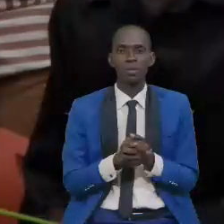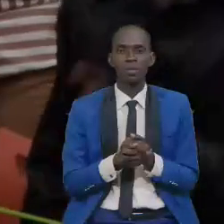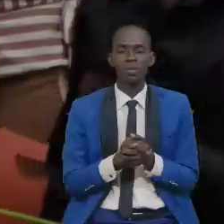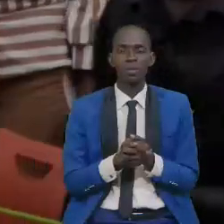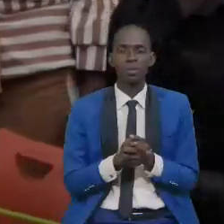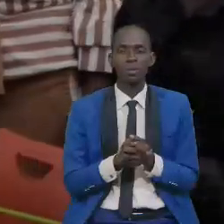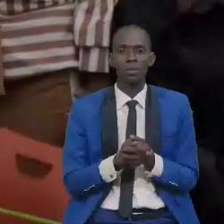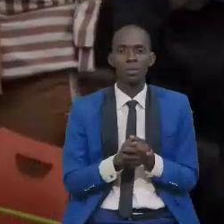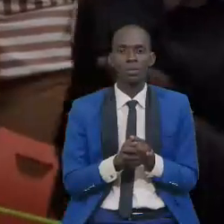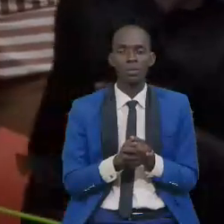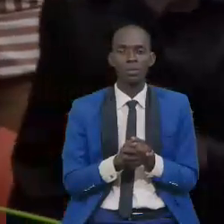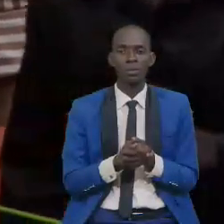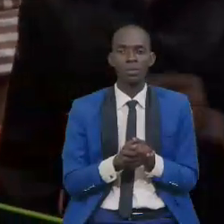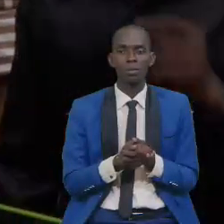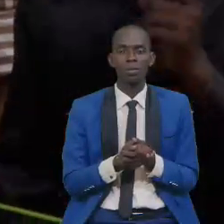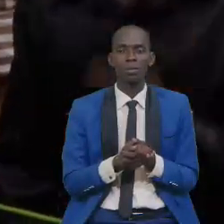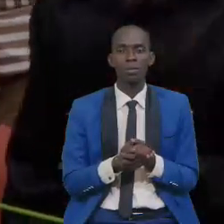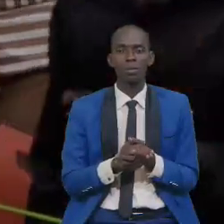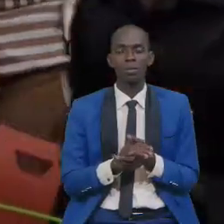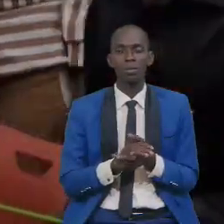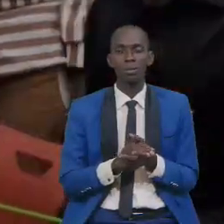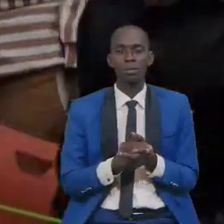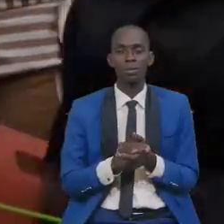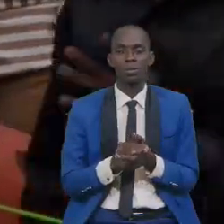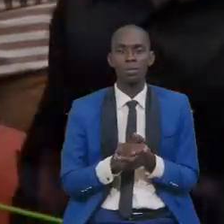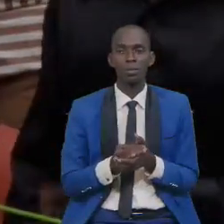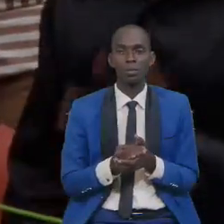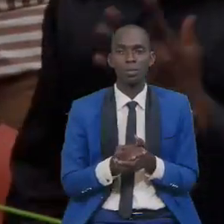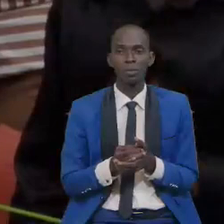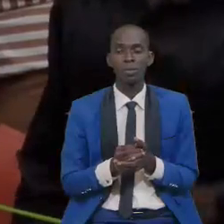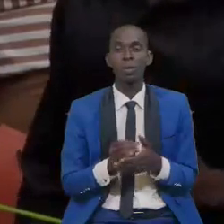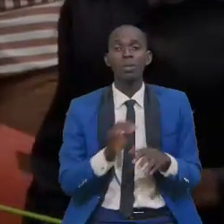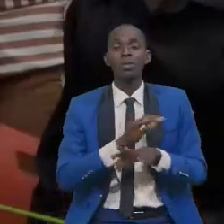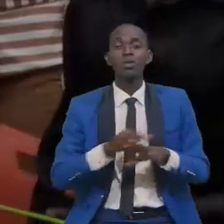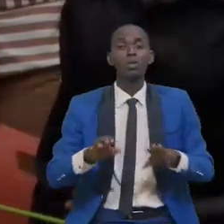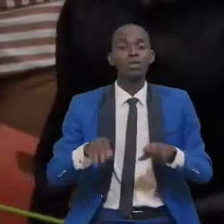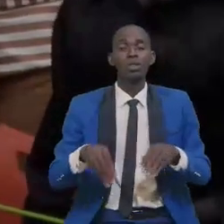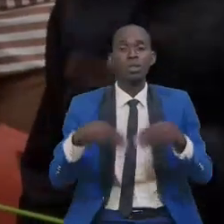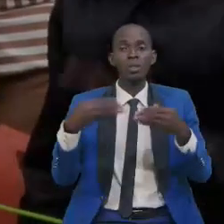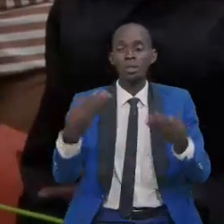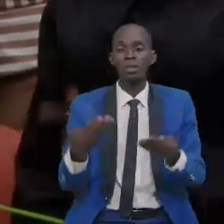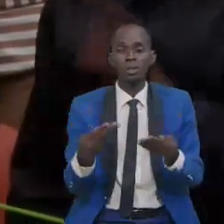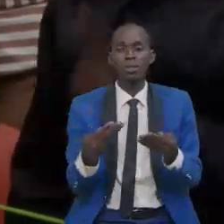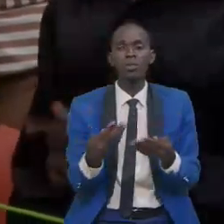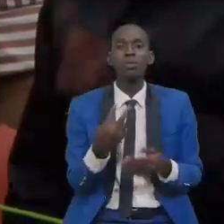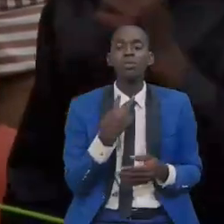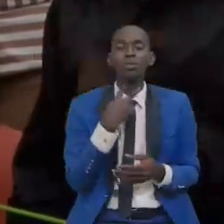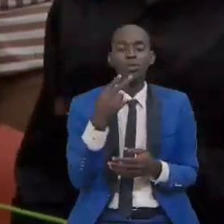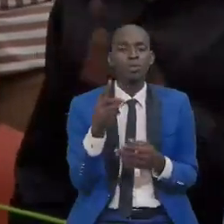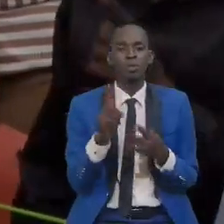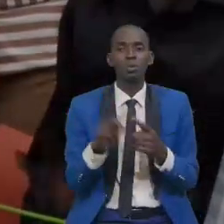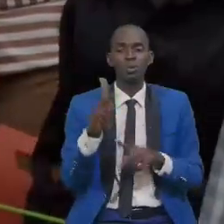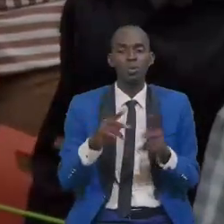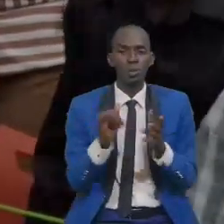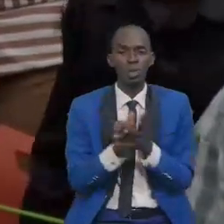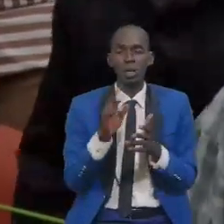Electronics donkey blouse Pikachu people who are praying they are not praying to me they